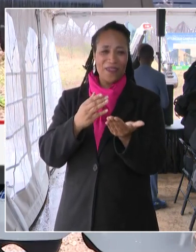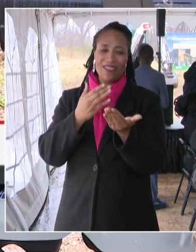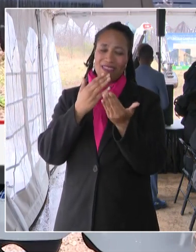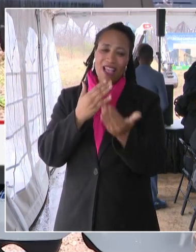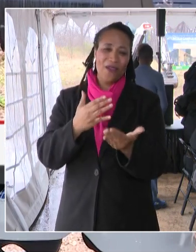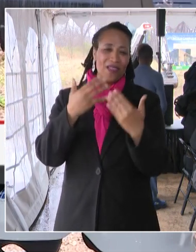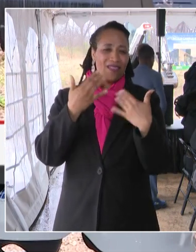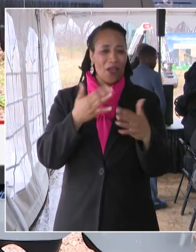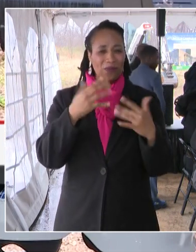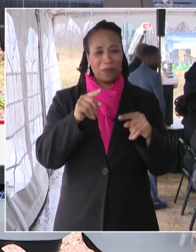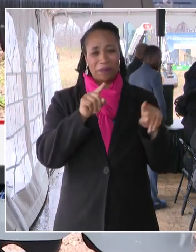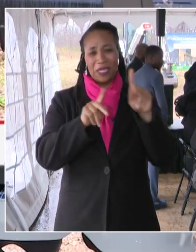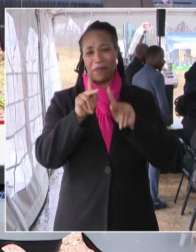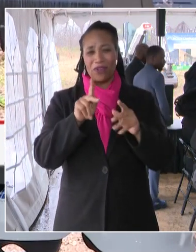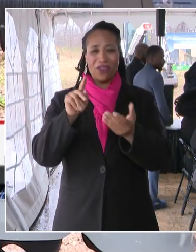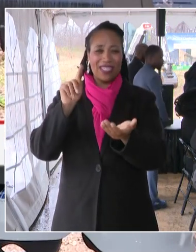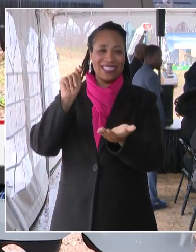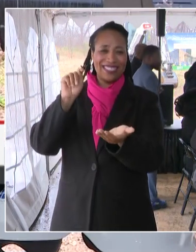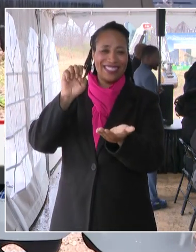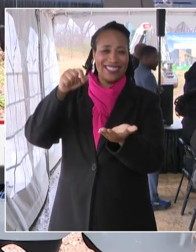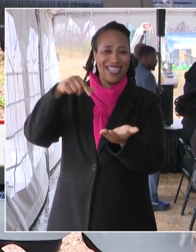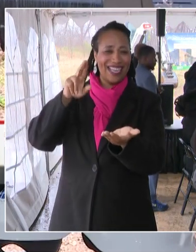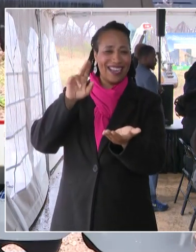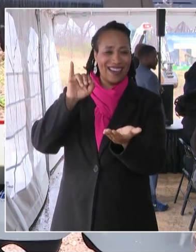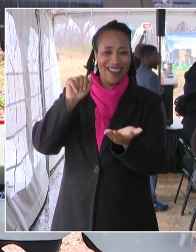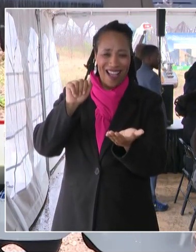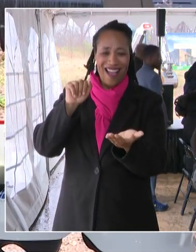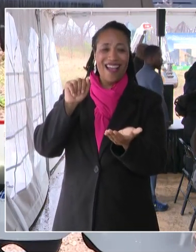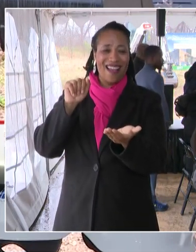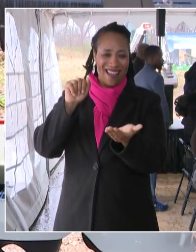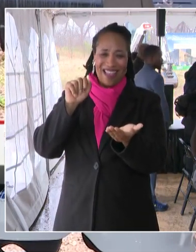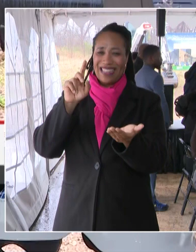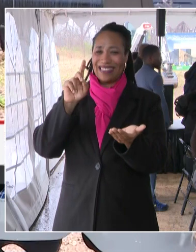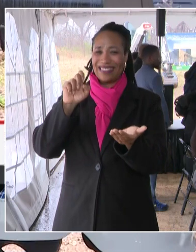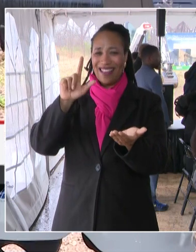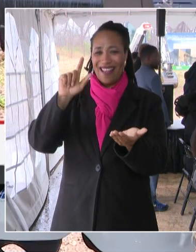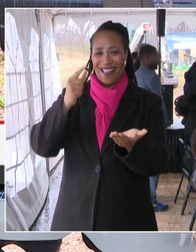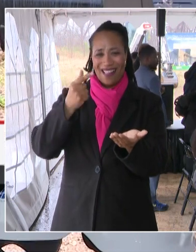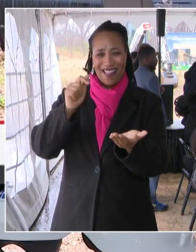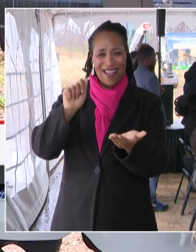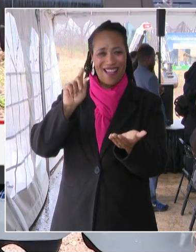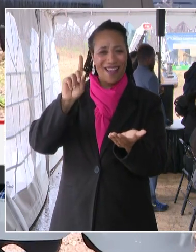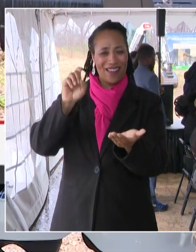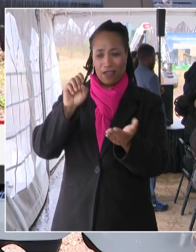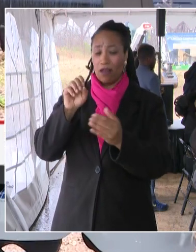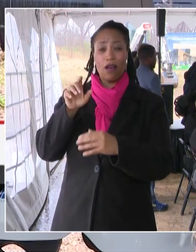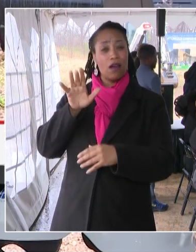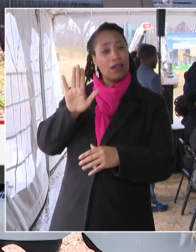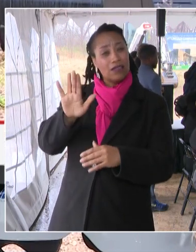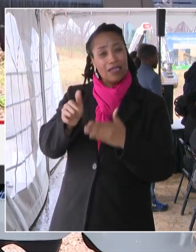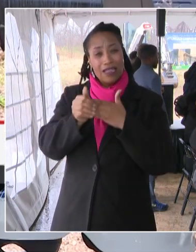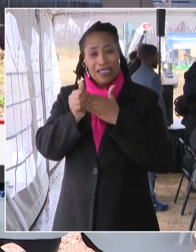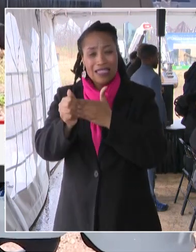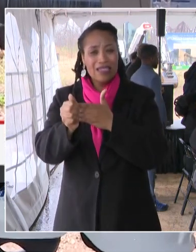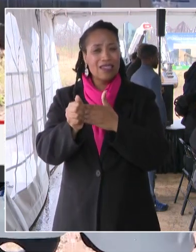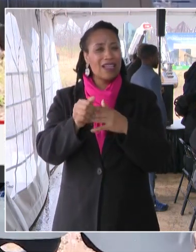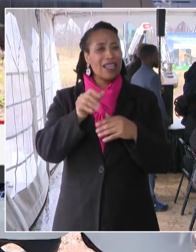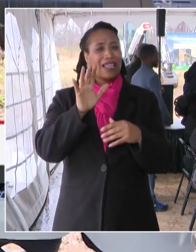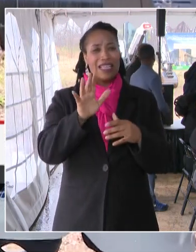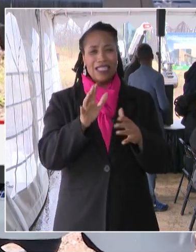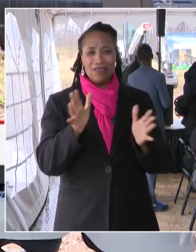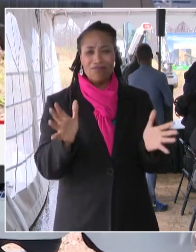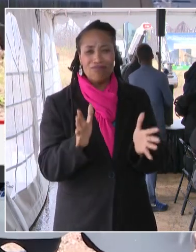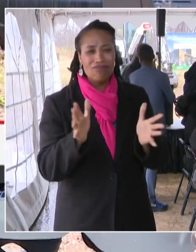voice, presence, and leadership in Fort Lincoln. I want to thank our Mokers man, Anthony